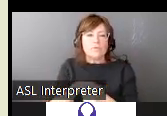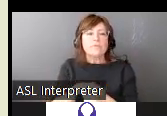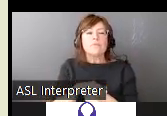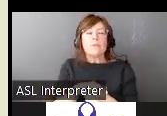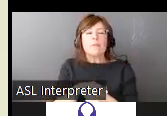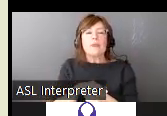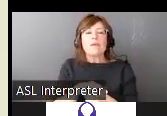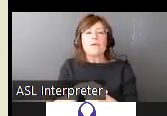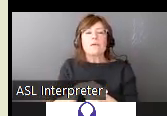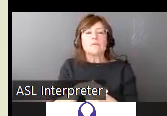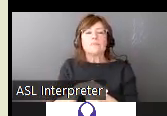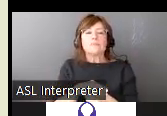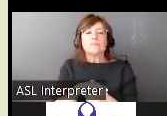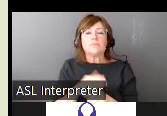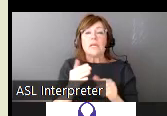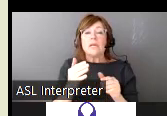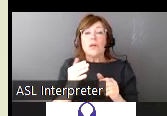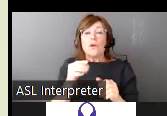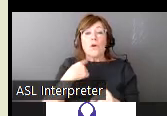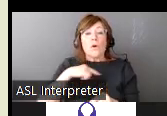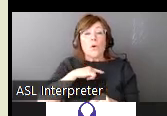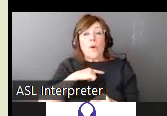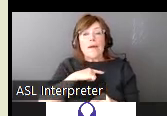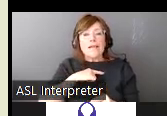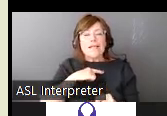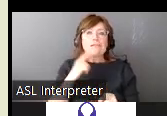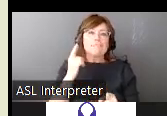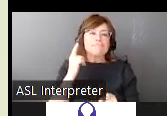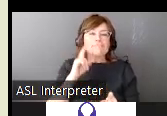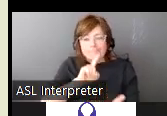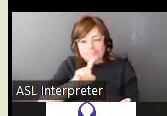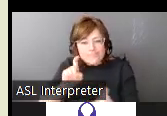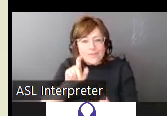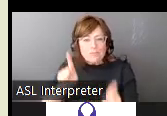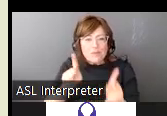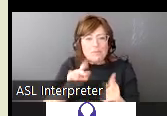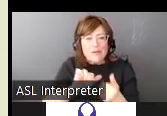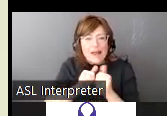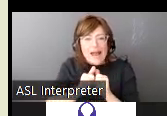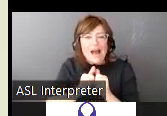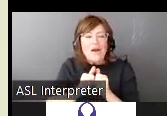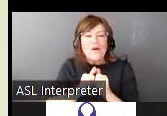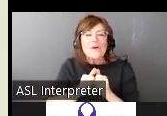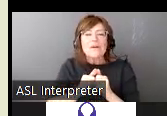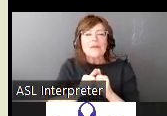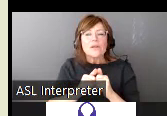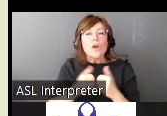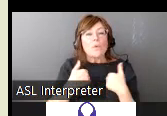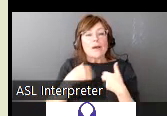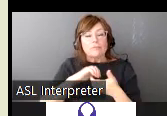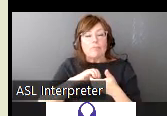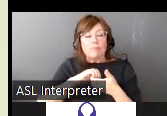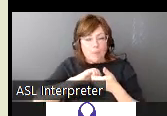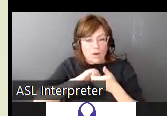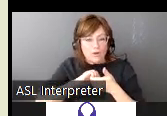recruit community participants. First of all, our community partners, Hong Center for